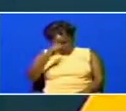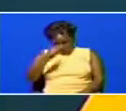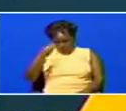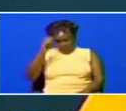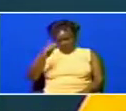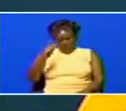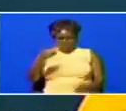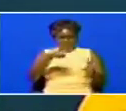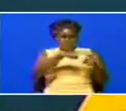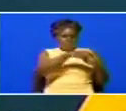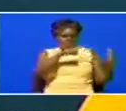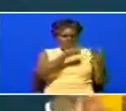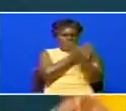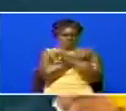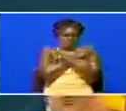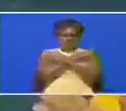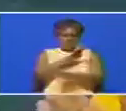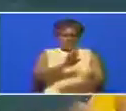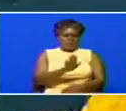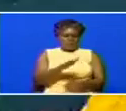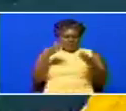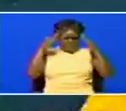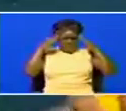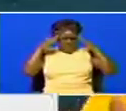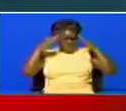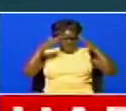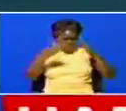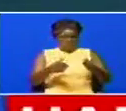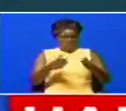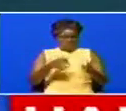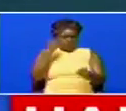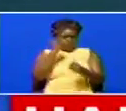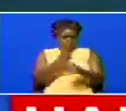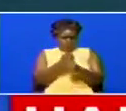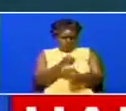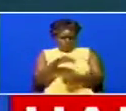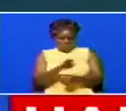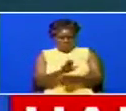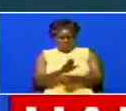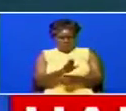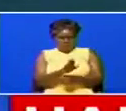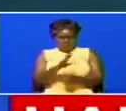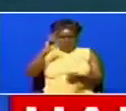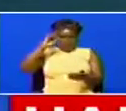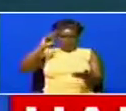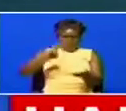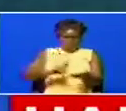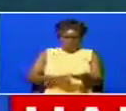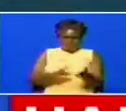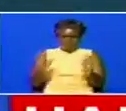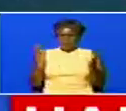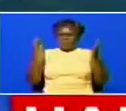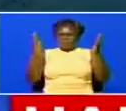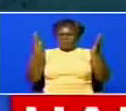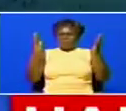their assassinated colleagues by staying focused and dedicated to their task. They need to be recognized and even